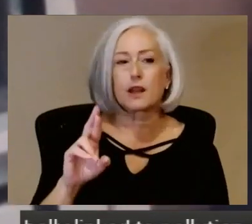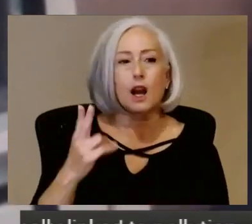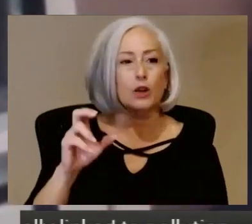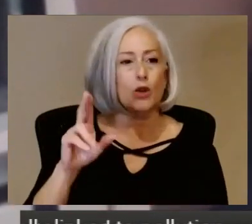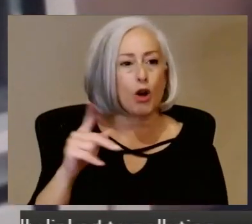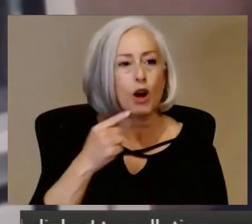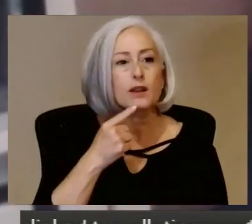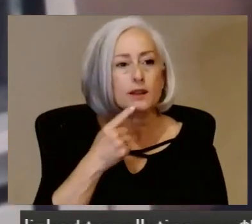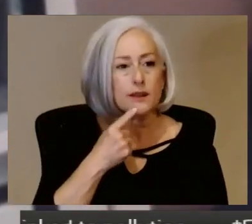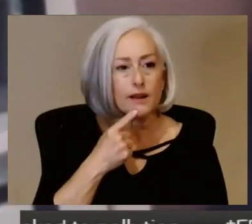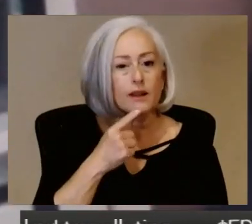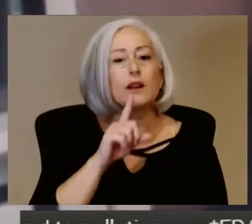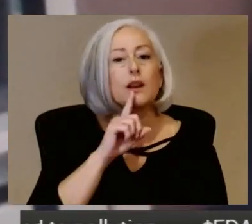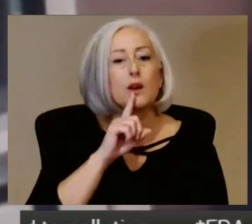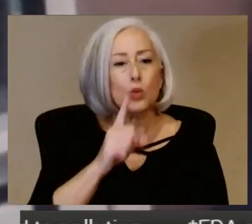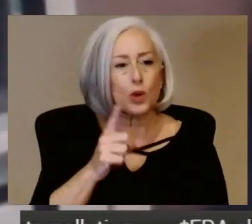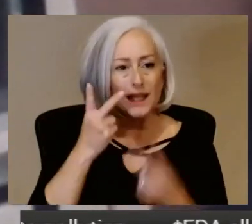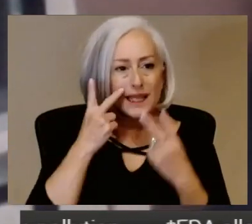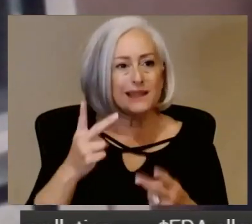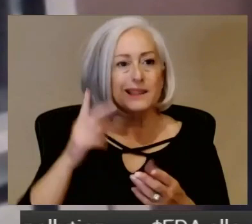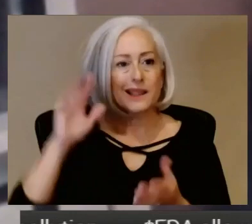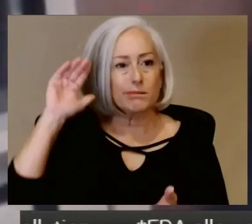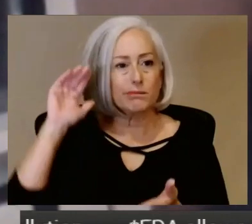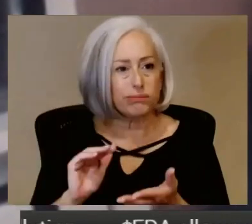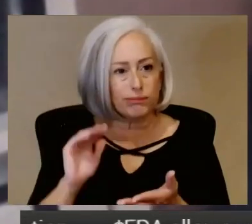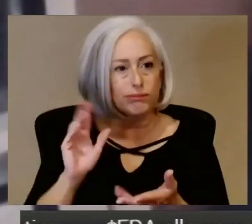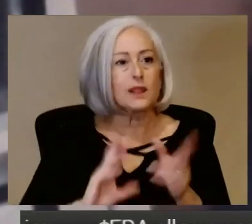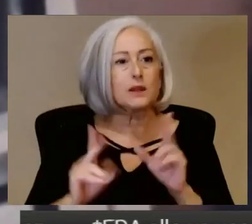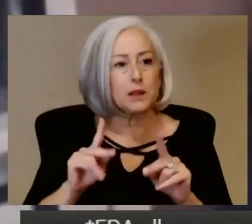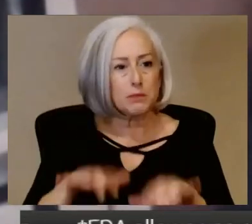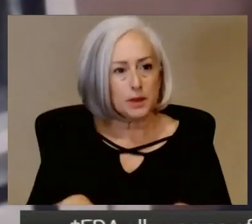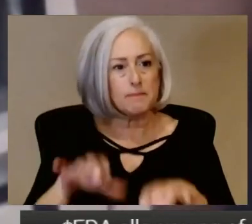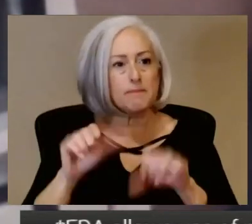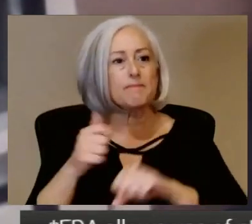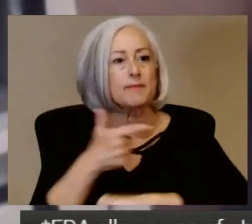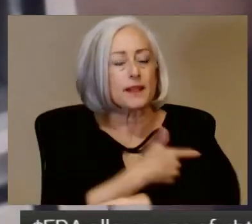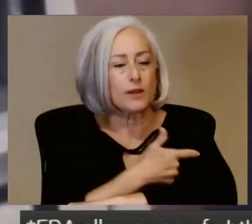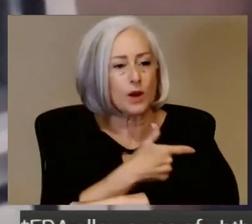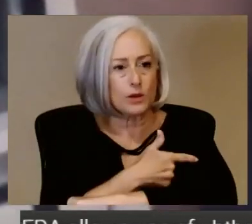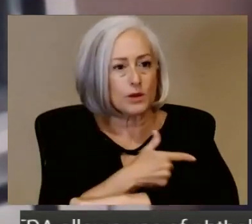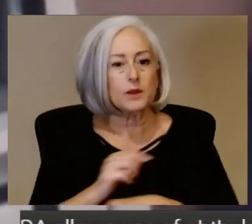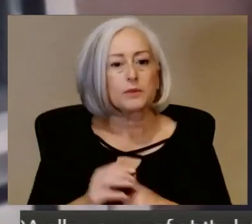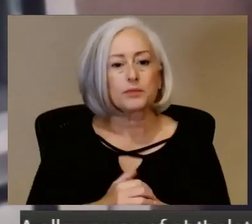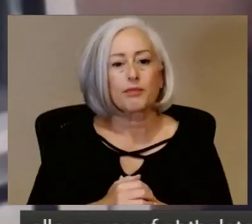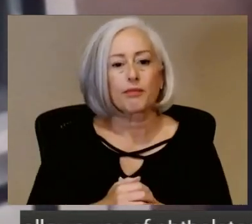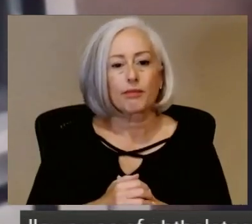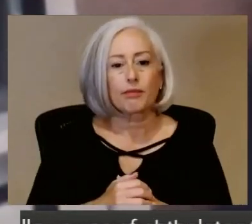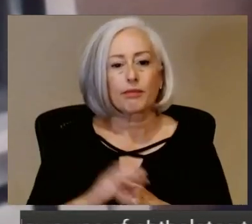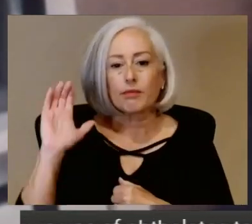when it comes to vaccine uptake among the population. It seems that those